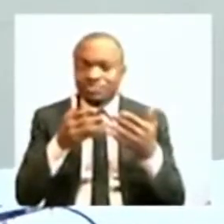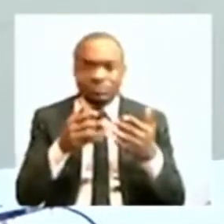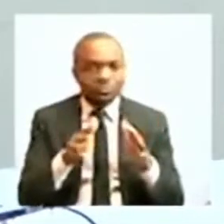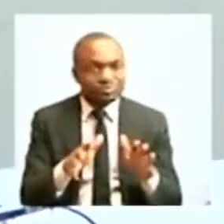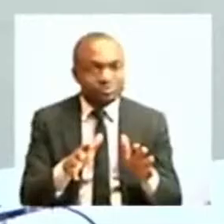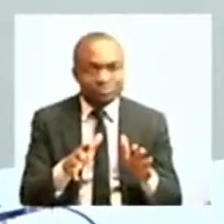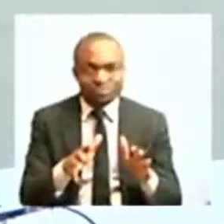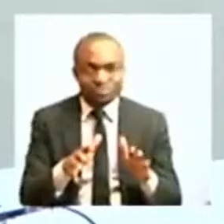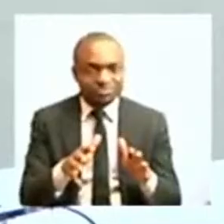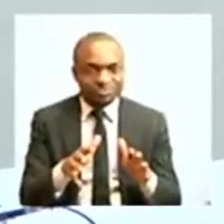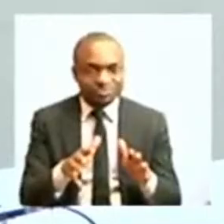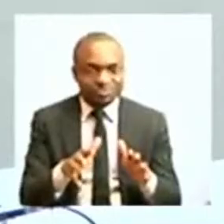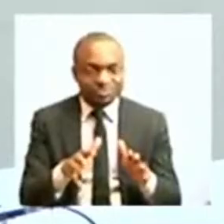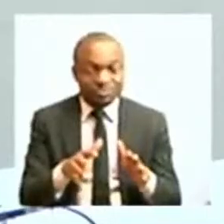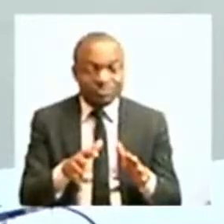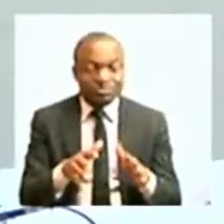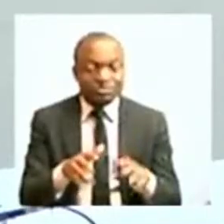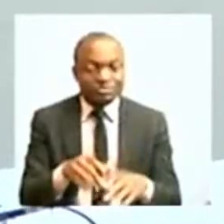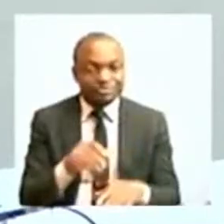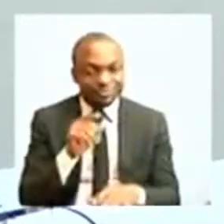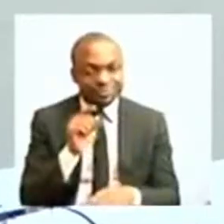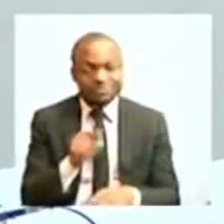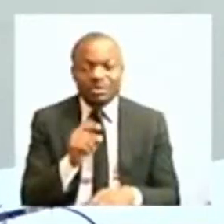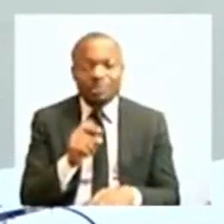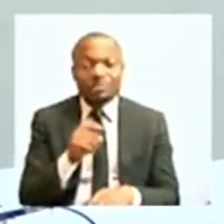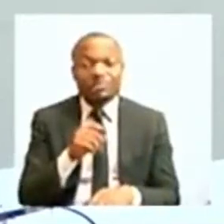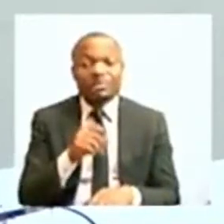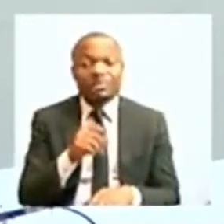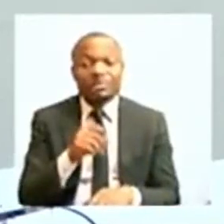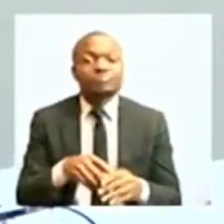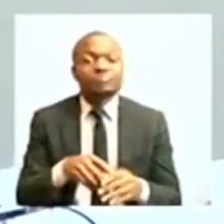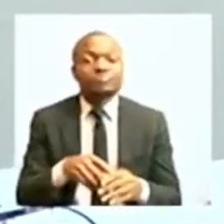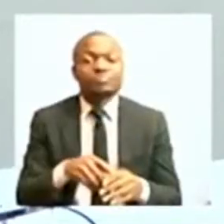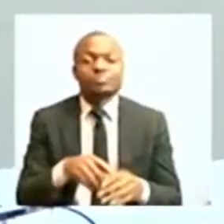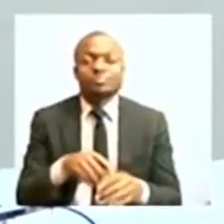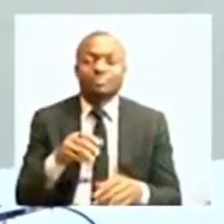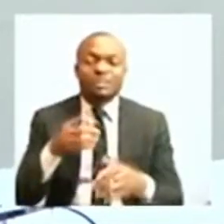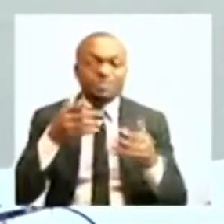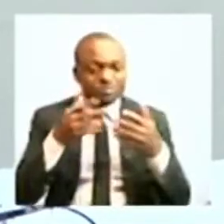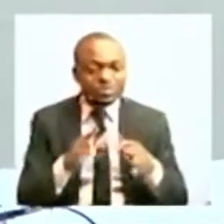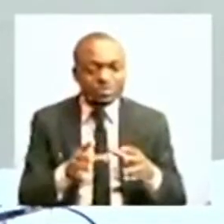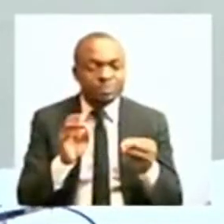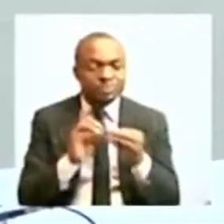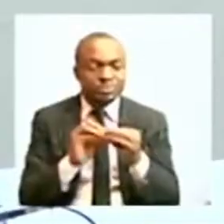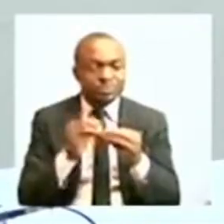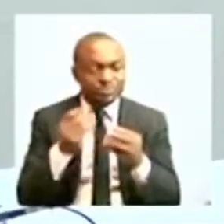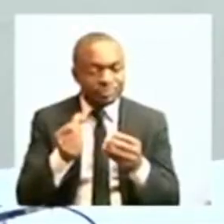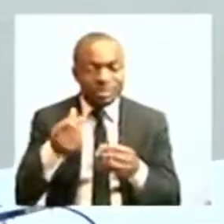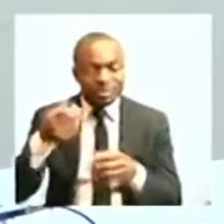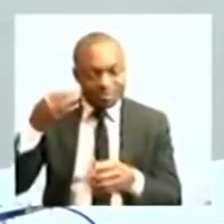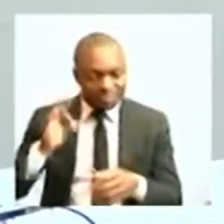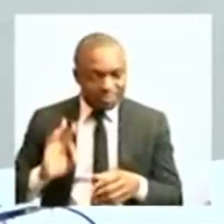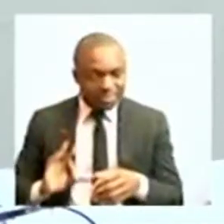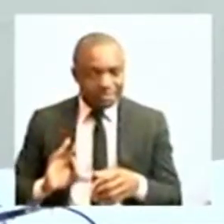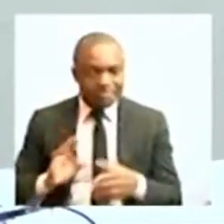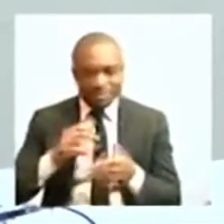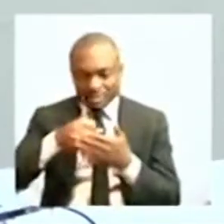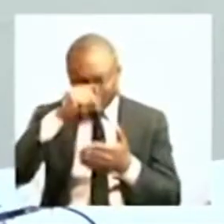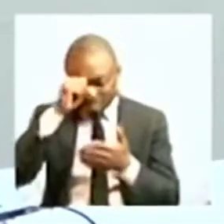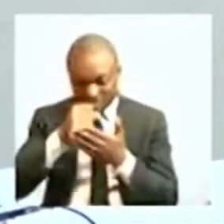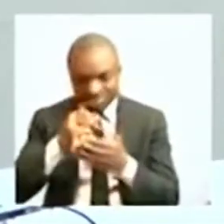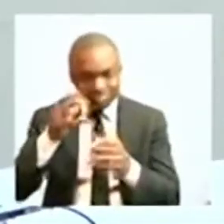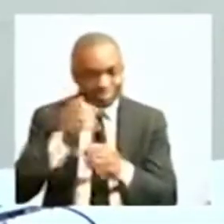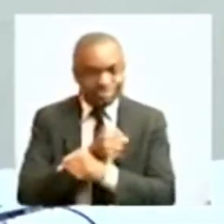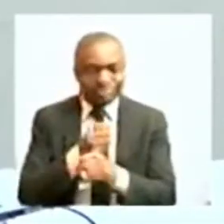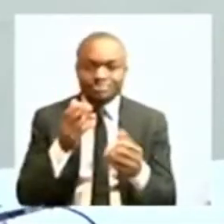not, it will be swallowing most of the money, and the benefits our students are not getting